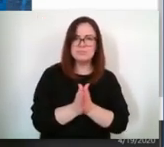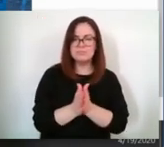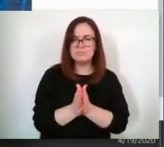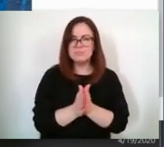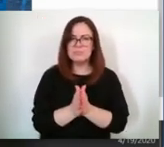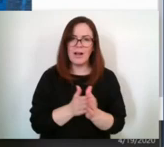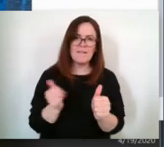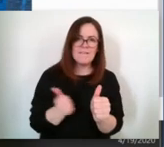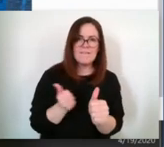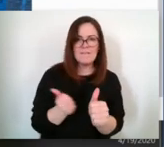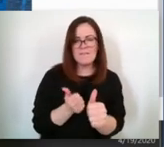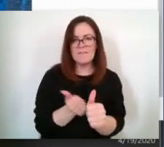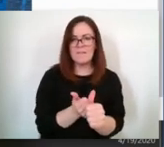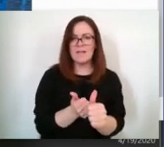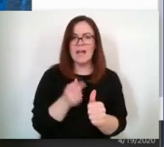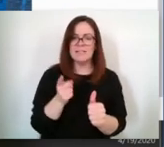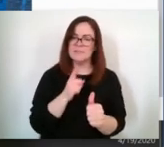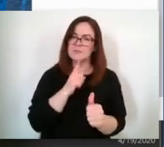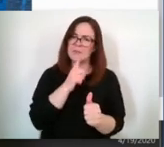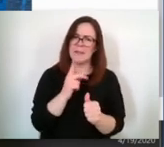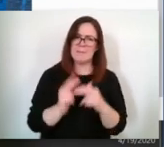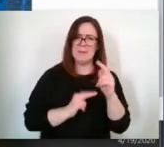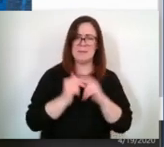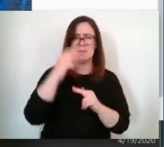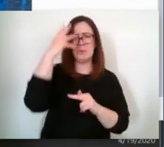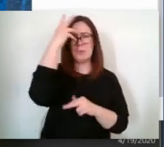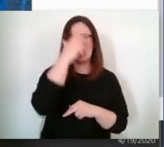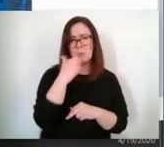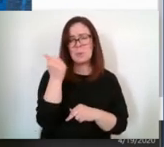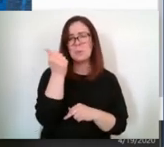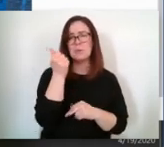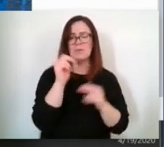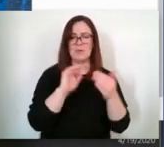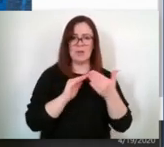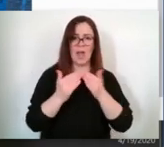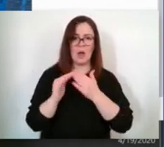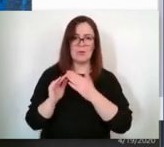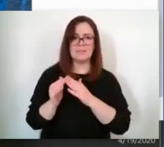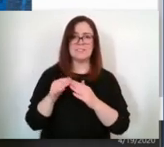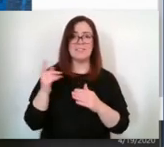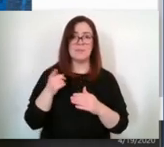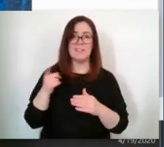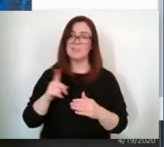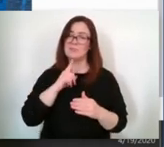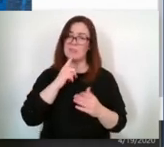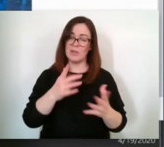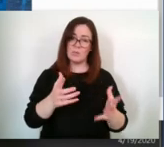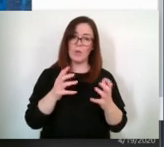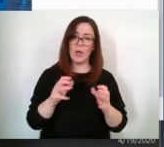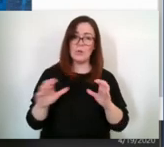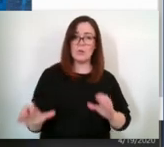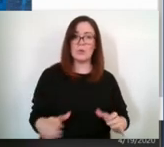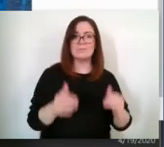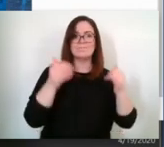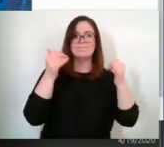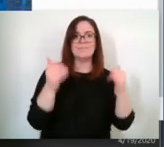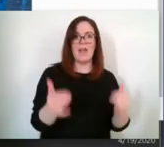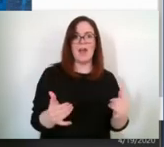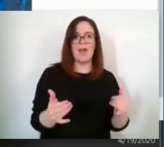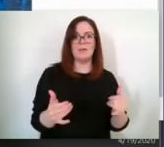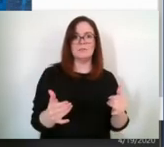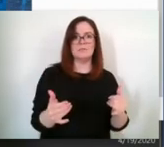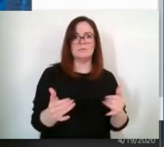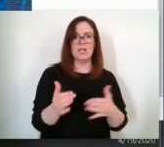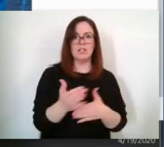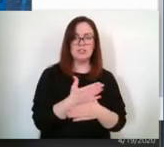time and built these beautiful towers. And although it was something that he dreamt that he wanted to do, now it's shared